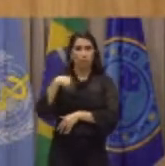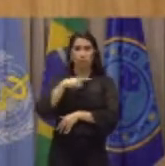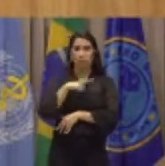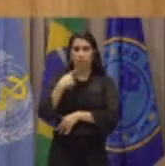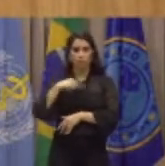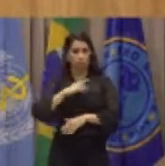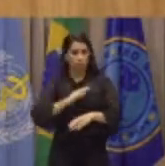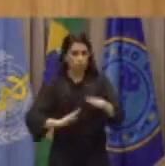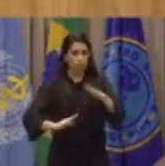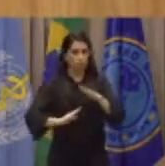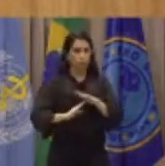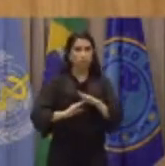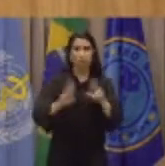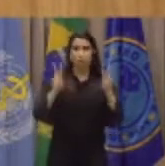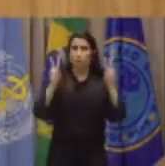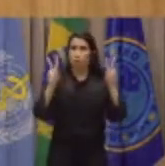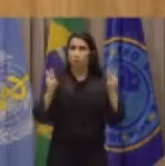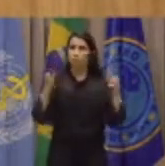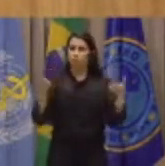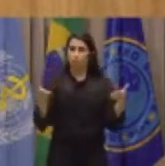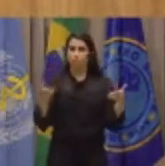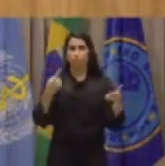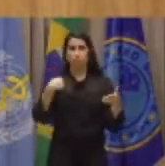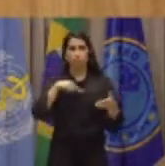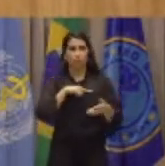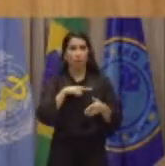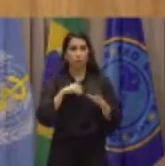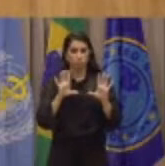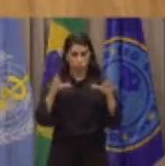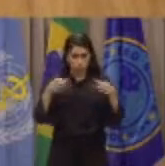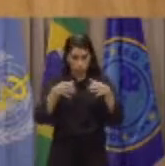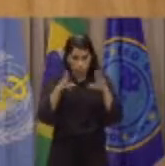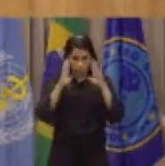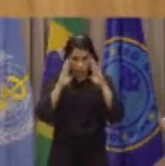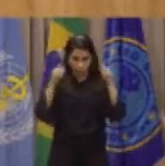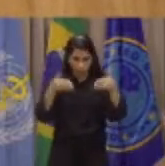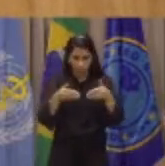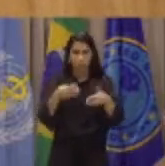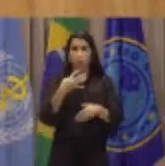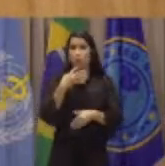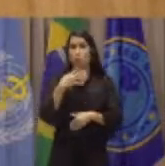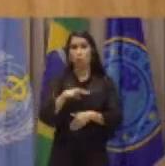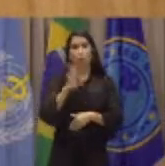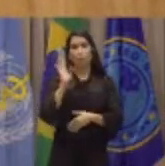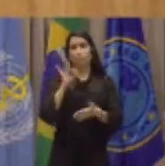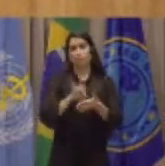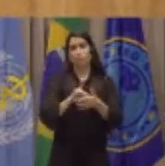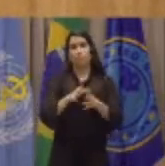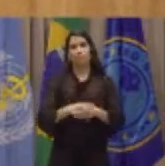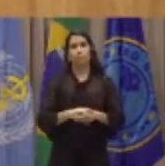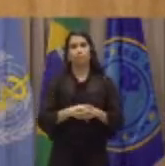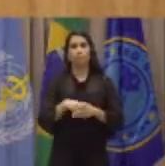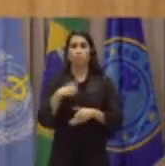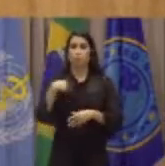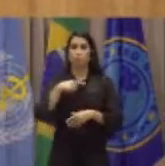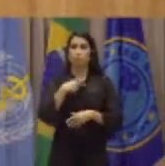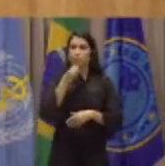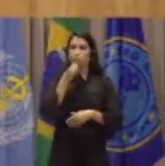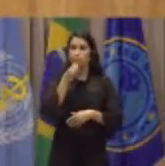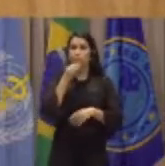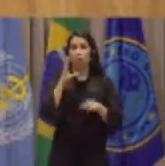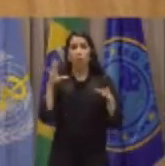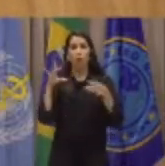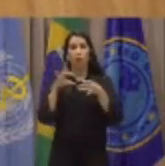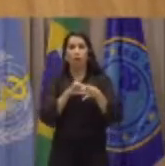because sometimes we are strict to our places, closed places, and we do not know